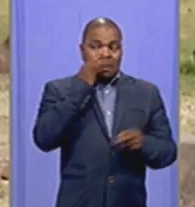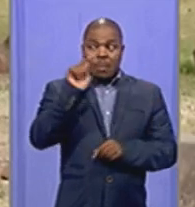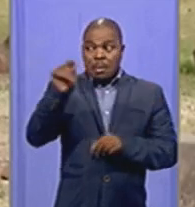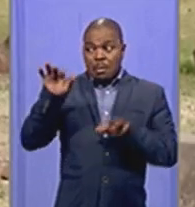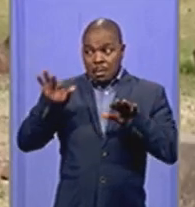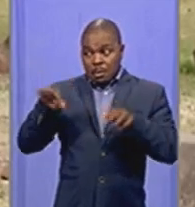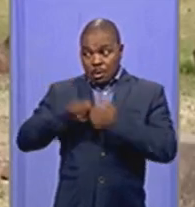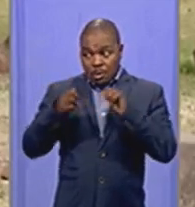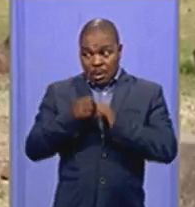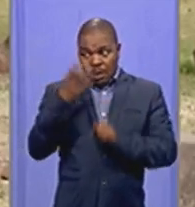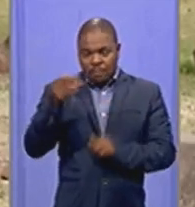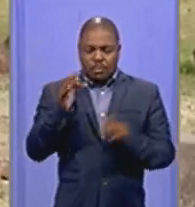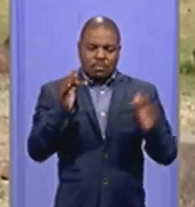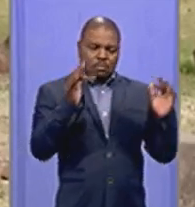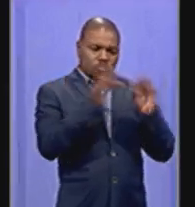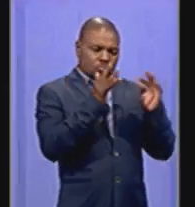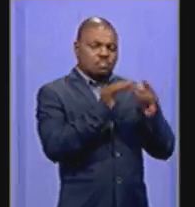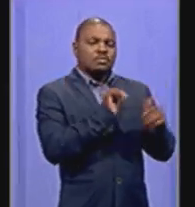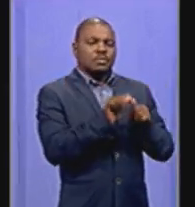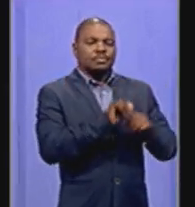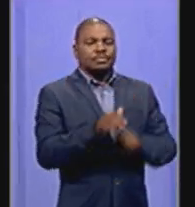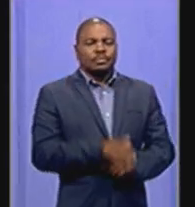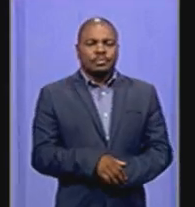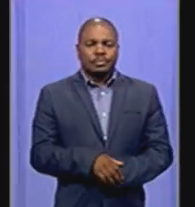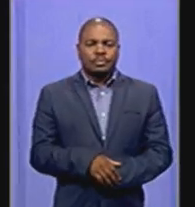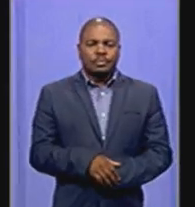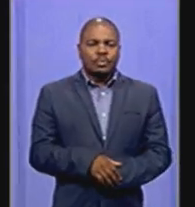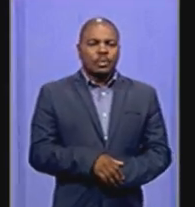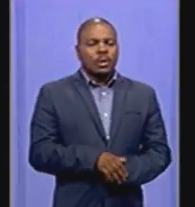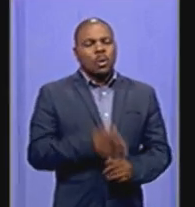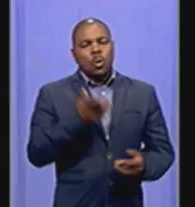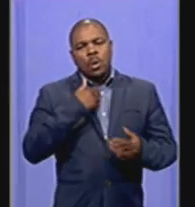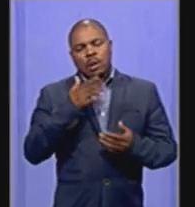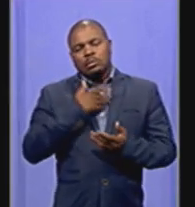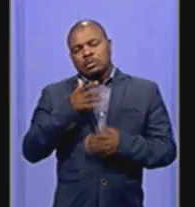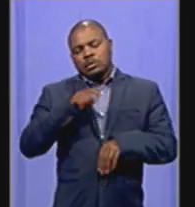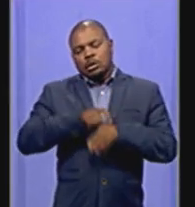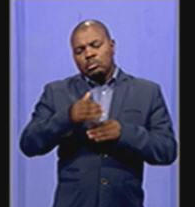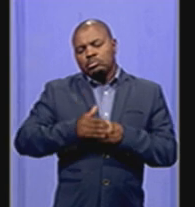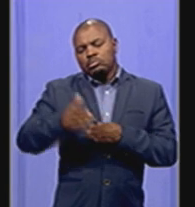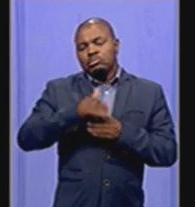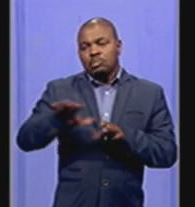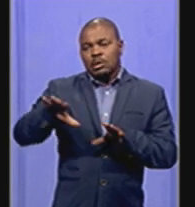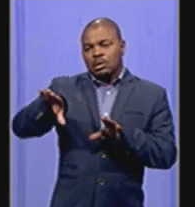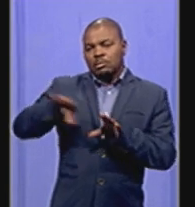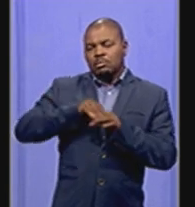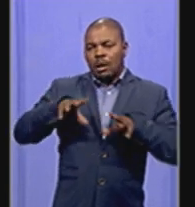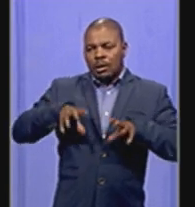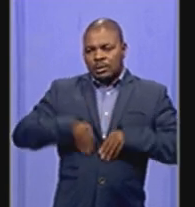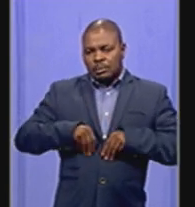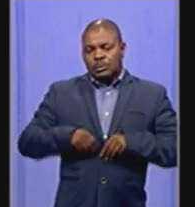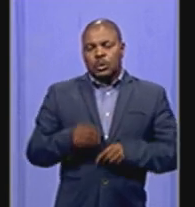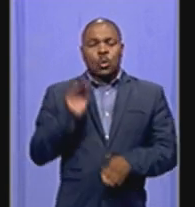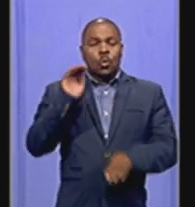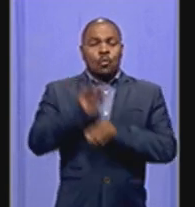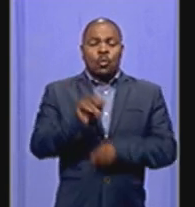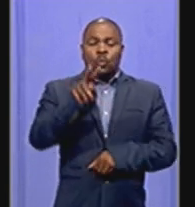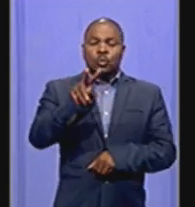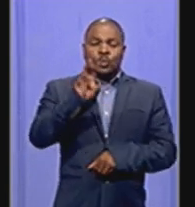ba ikgolaganye le yona. We have conditionally accepted just over 20,000